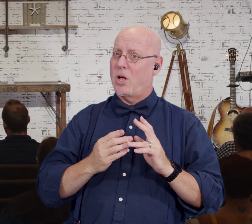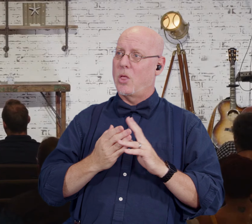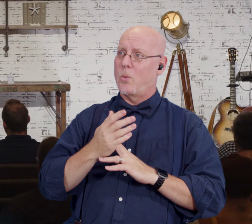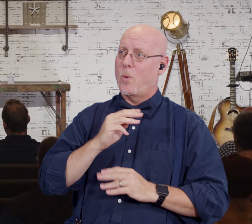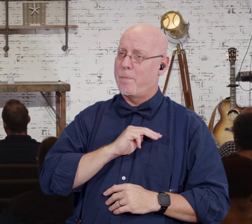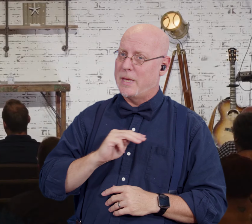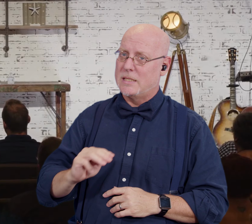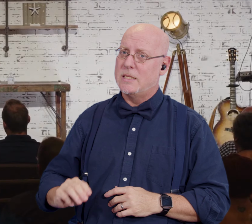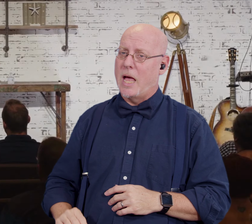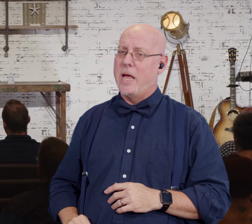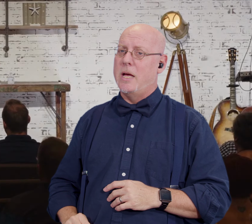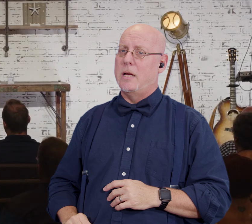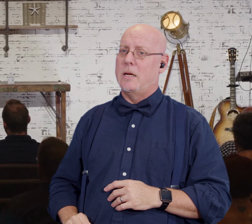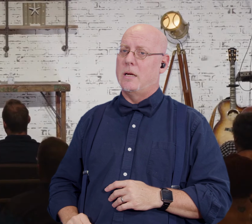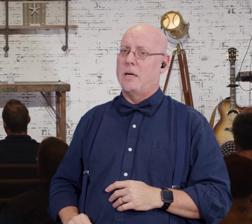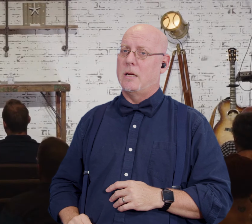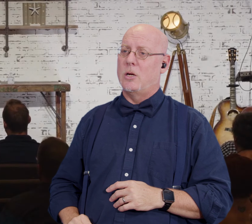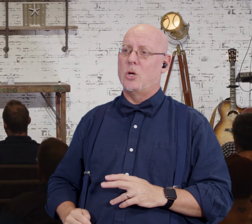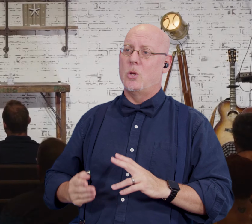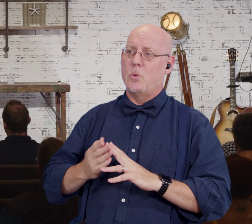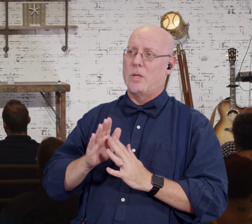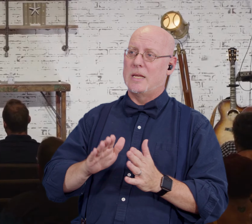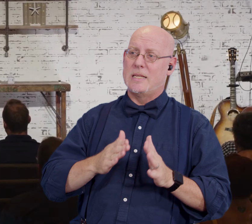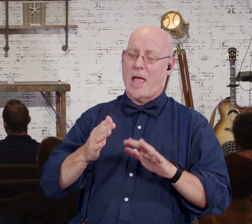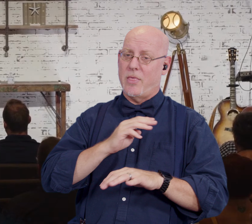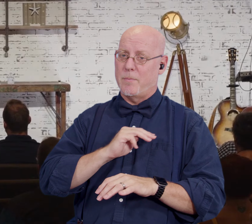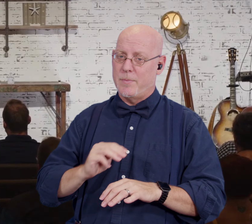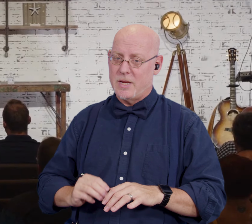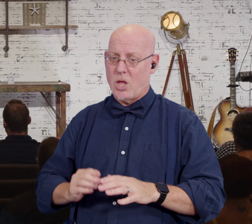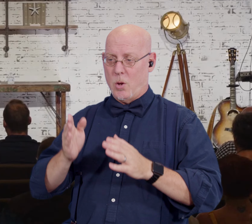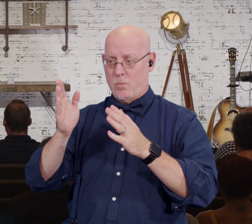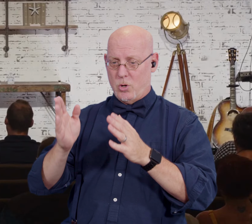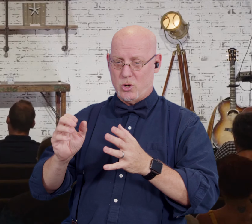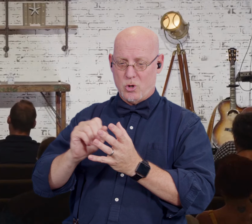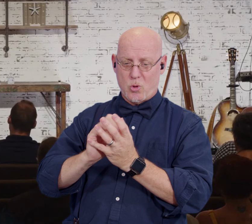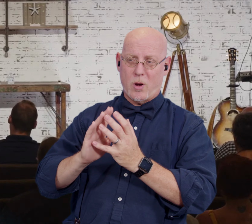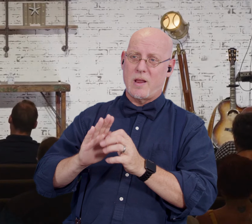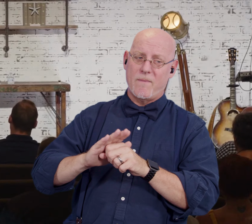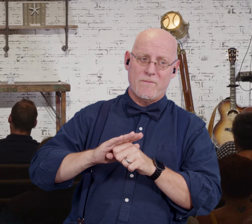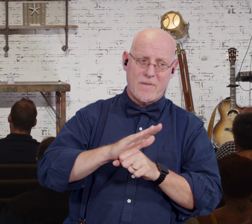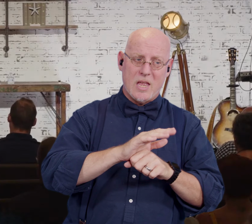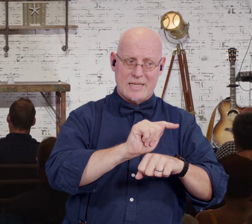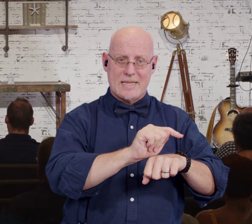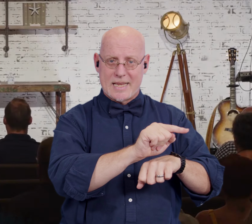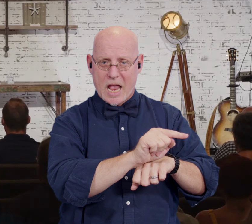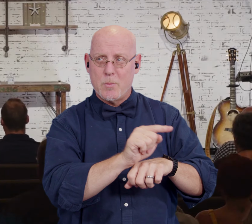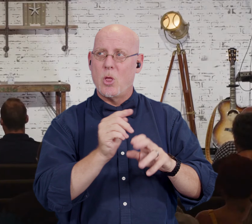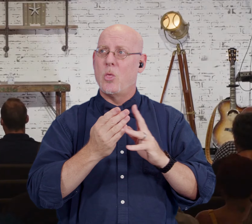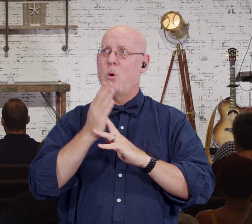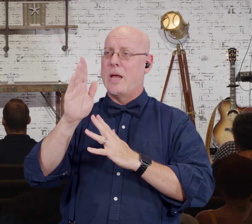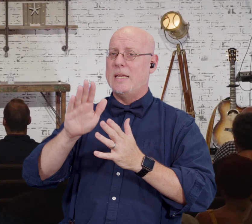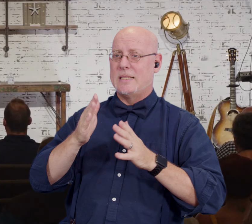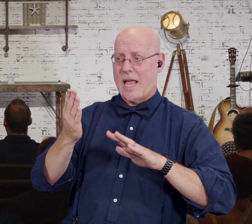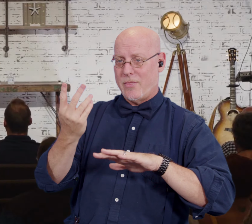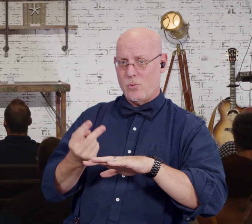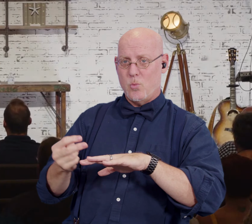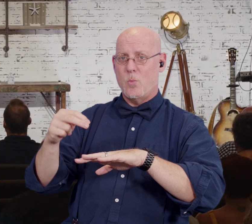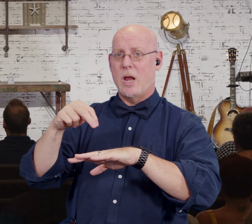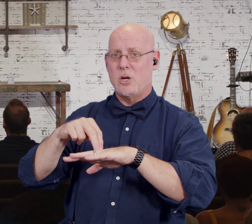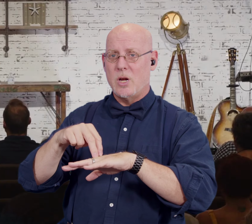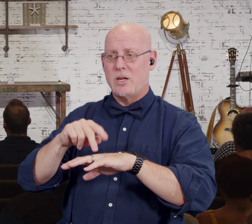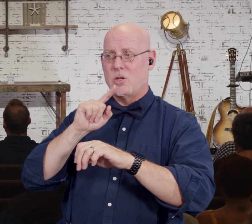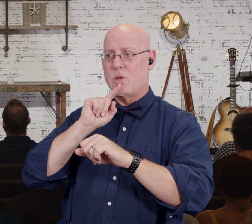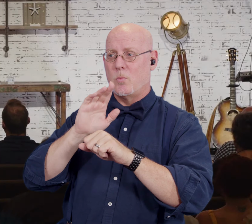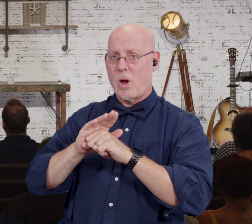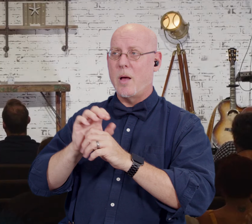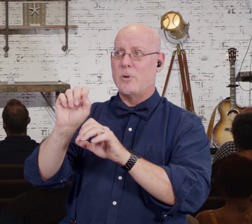by Messiah, by the death of Messiah, the one who gloriously fills the temple by his death and his